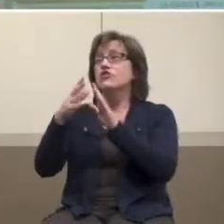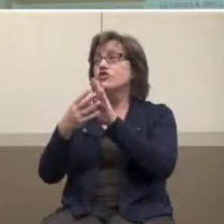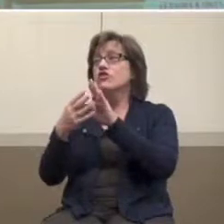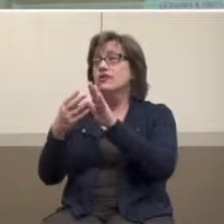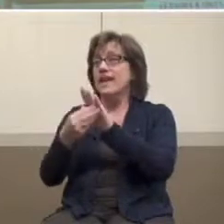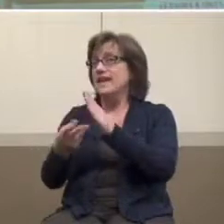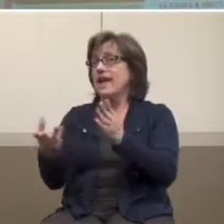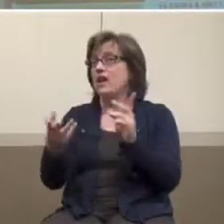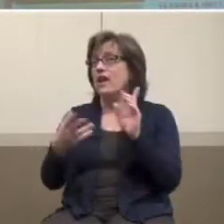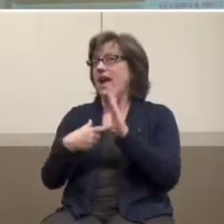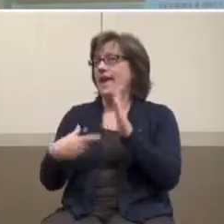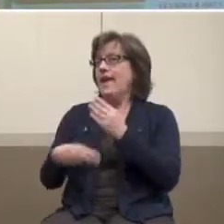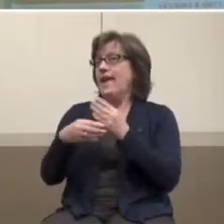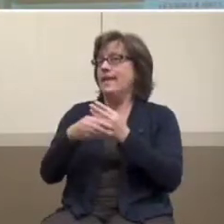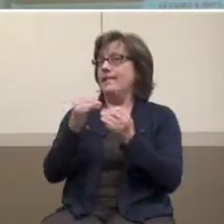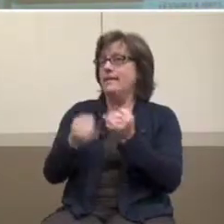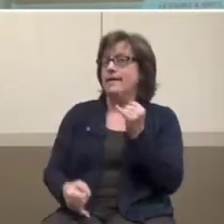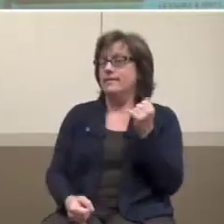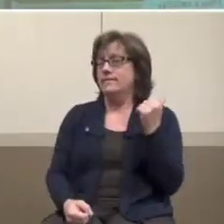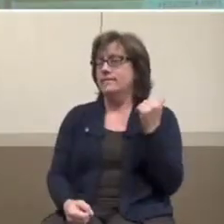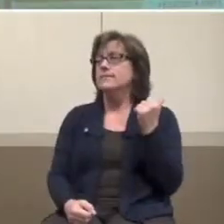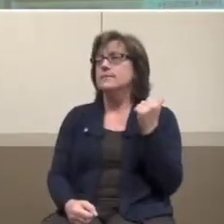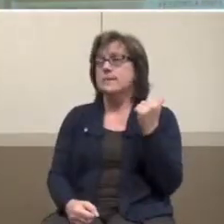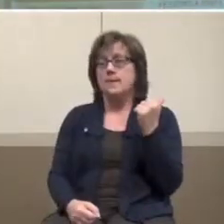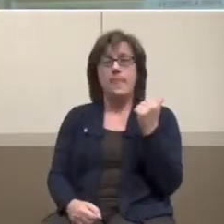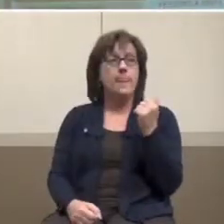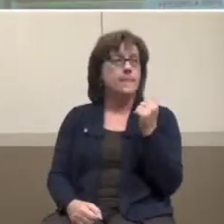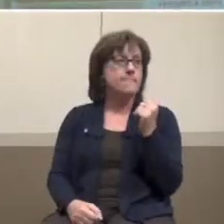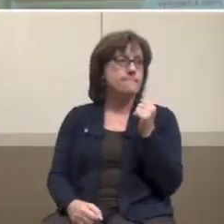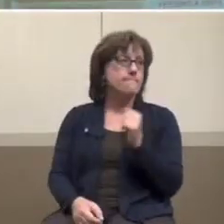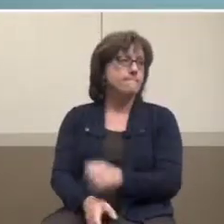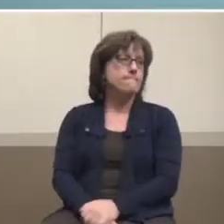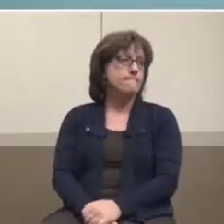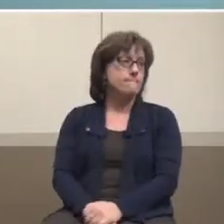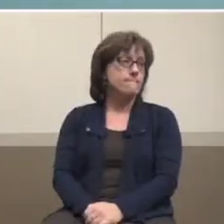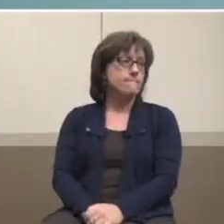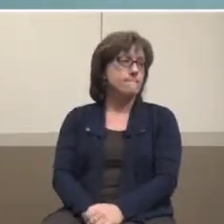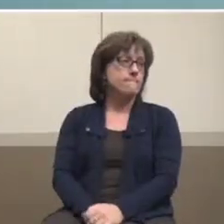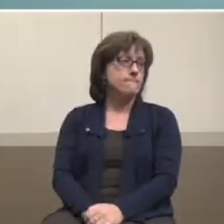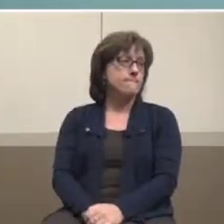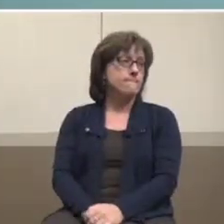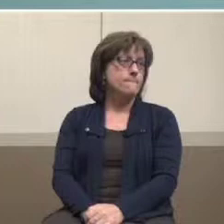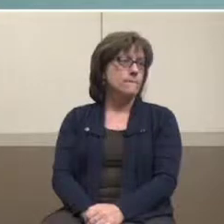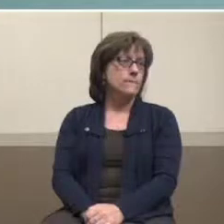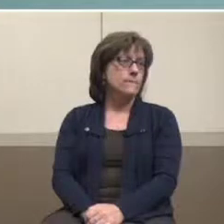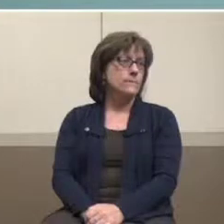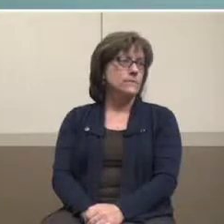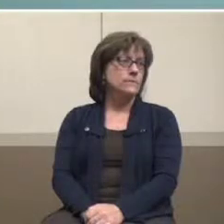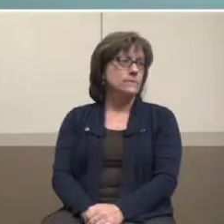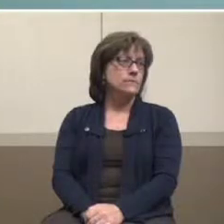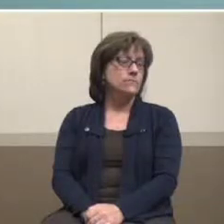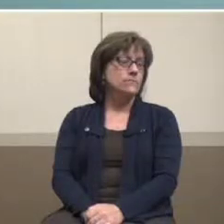free, and I don't know why it's not going to my, oh, there it goes.